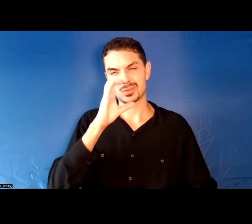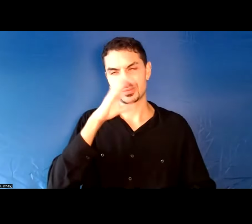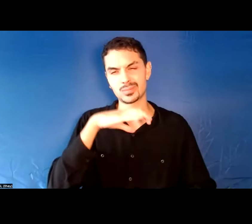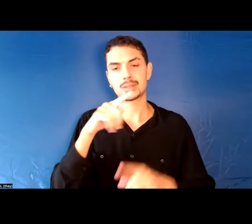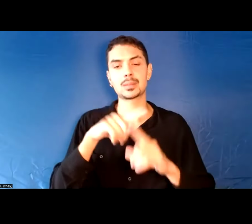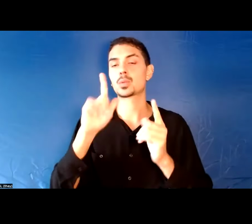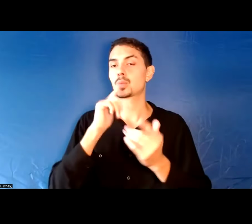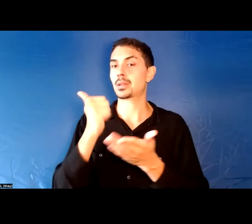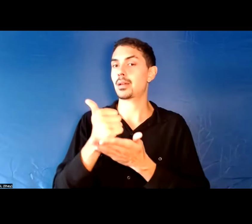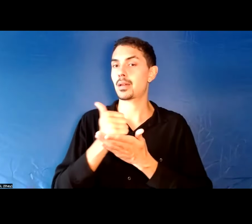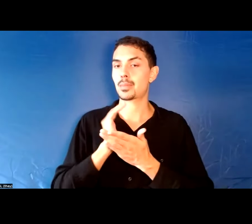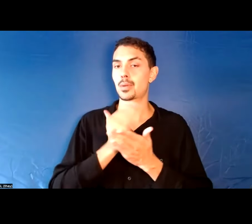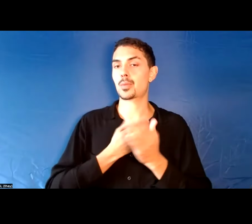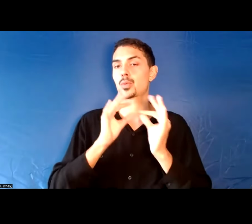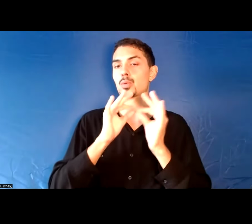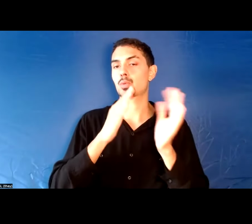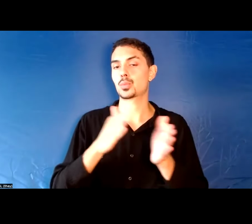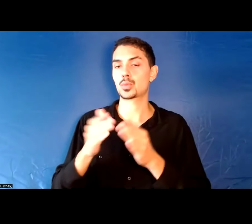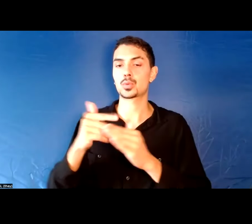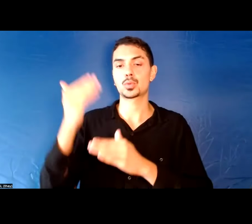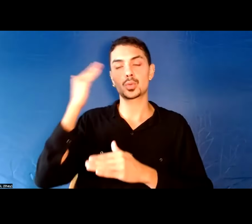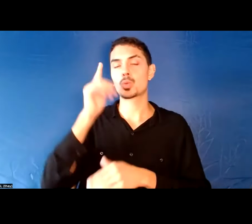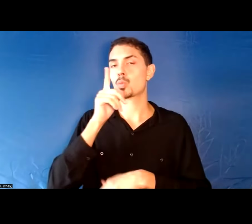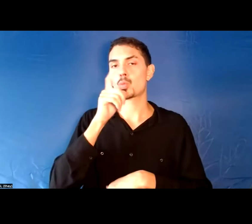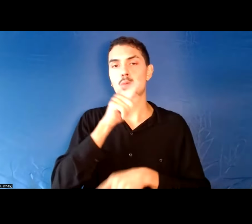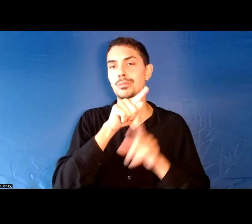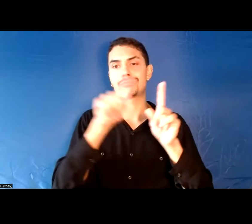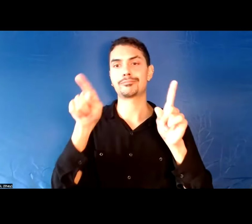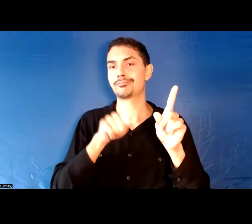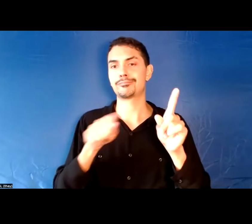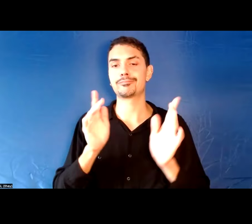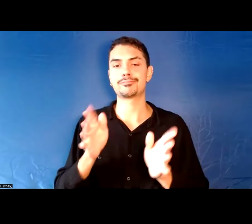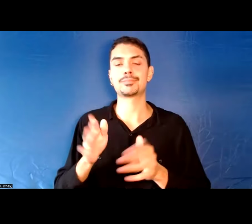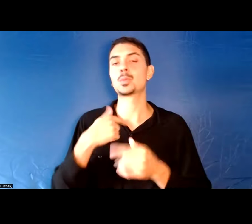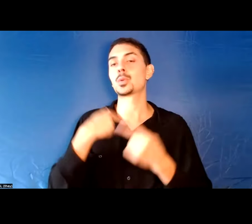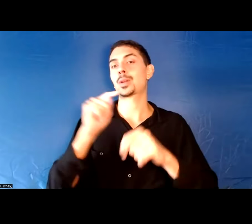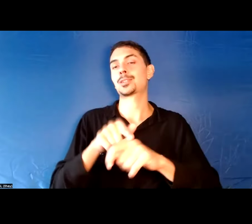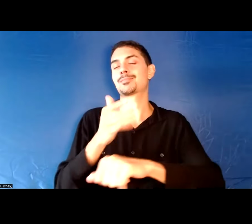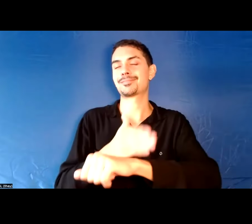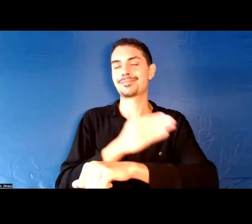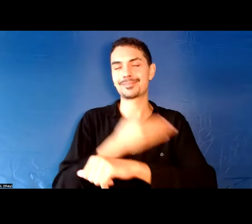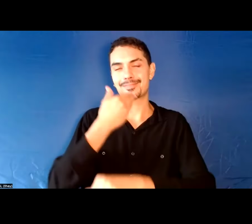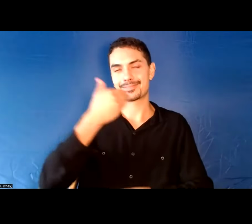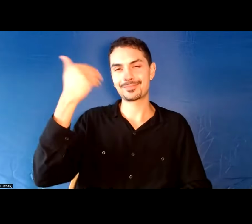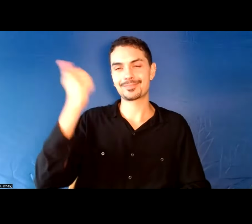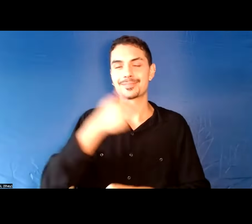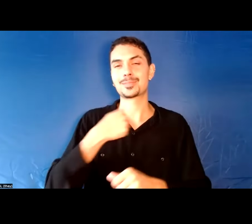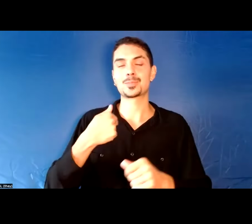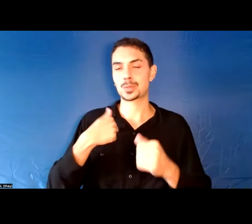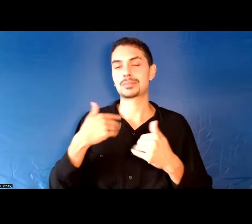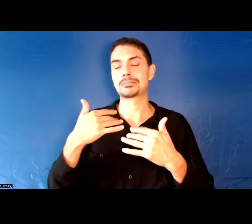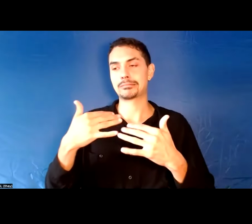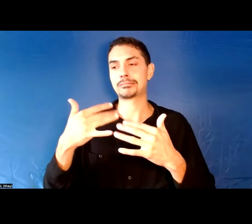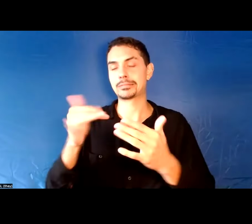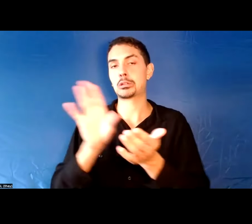really helps our interpreters know who's talking. So we're trying to get better. We're trying to get better as we go. It's a learning curve